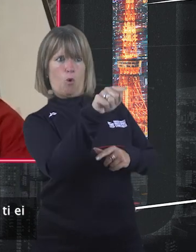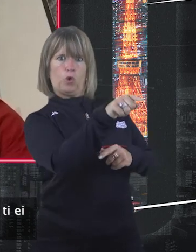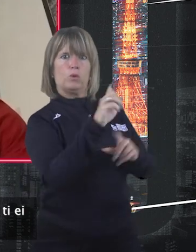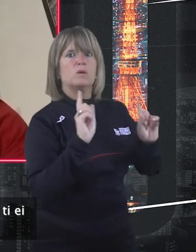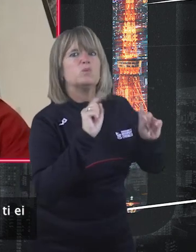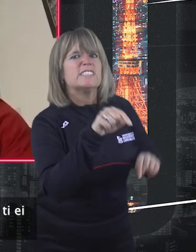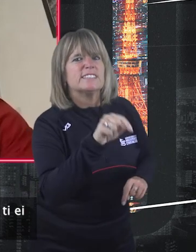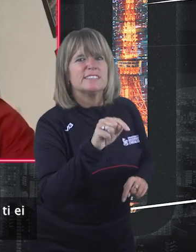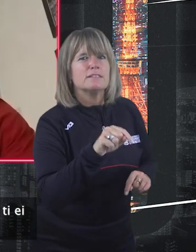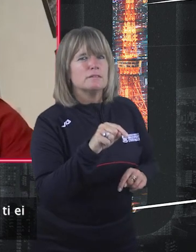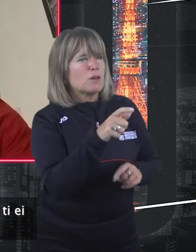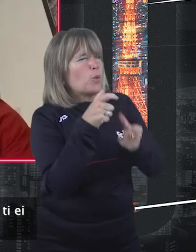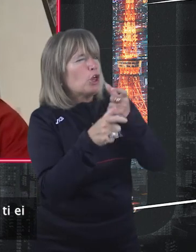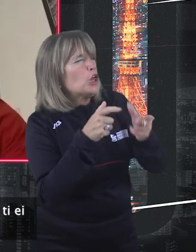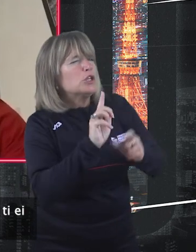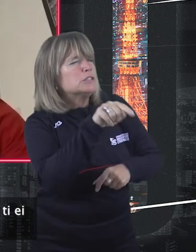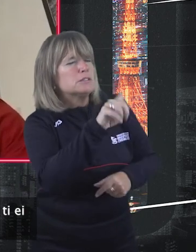had to put it into words?